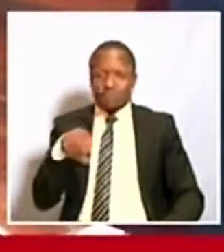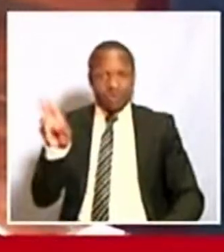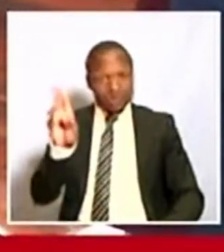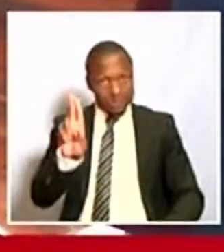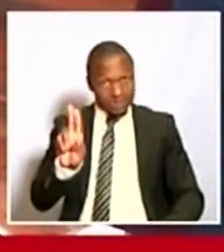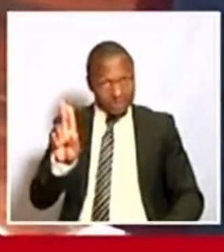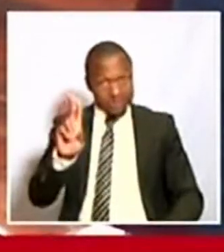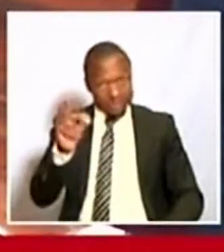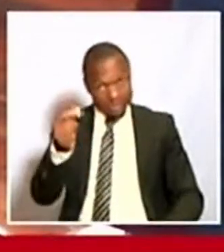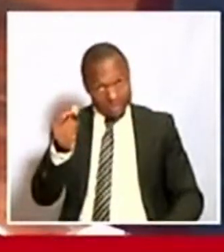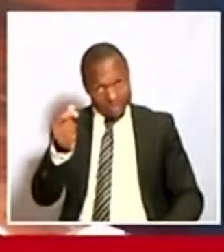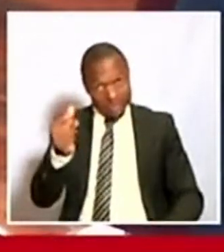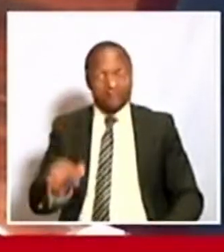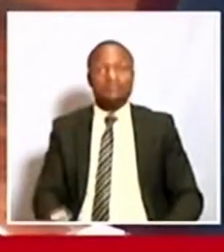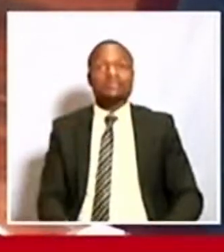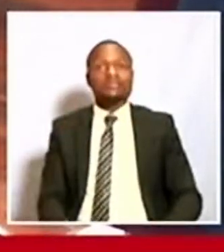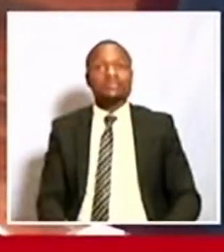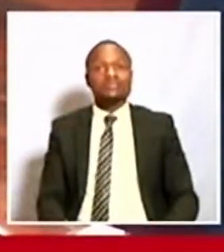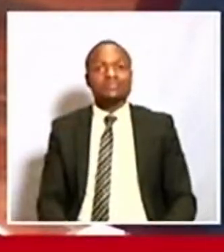funds.